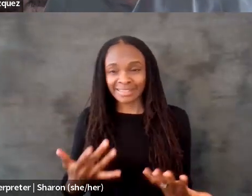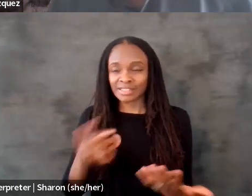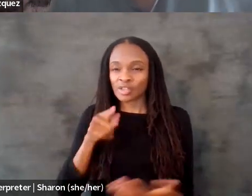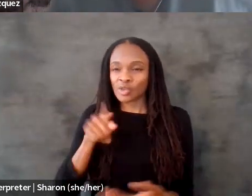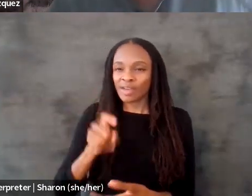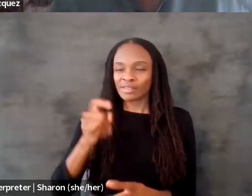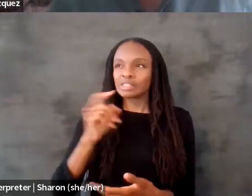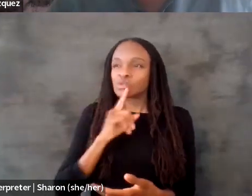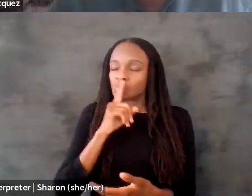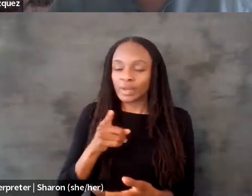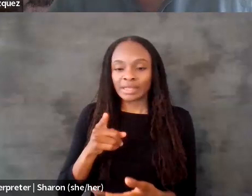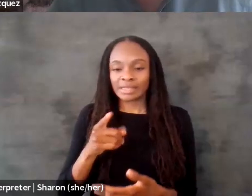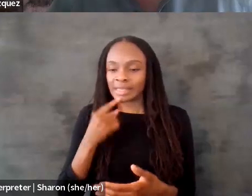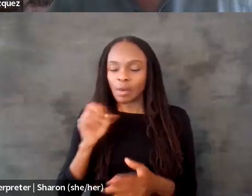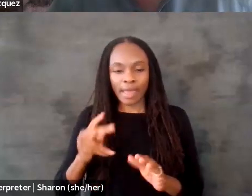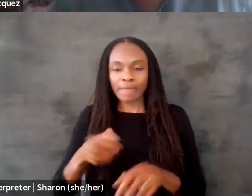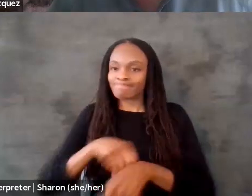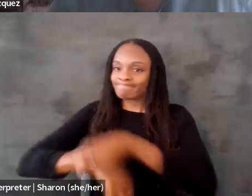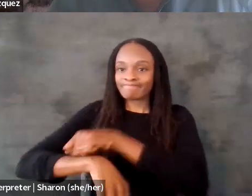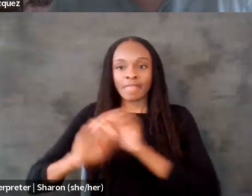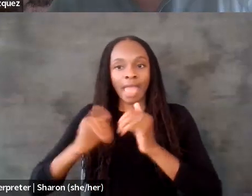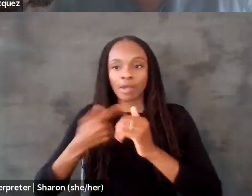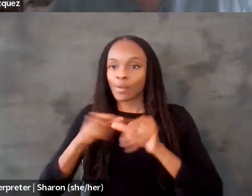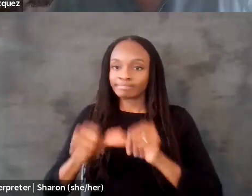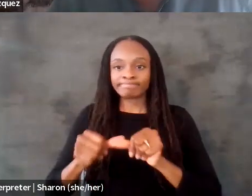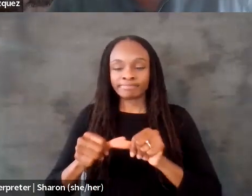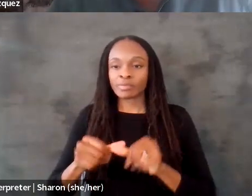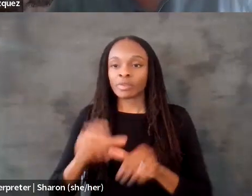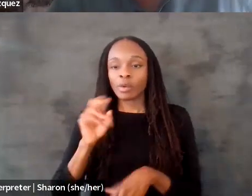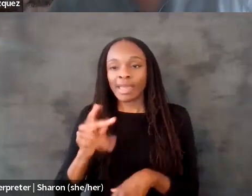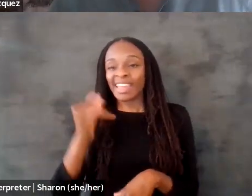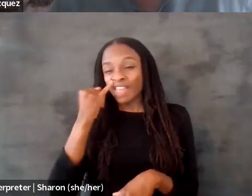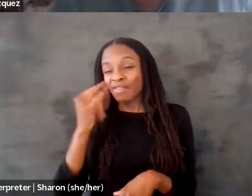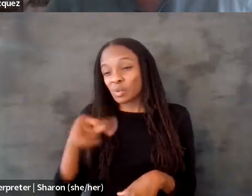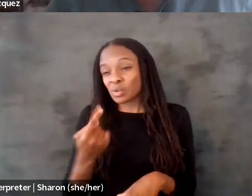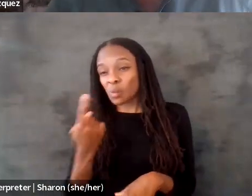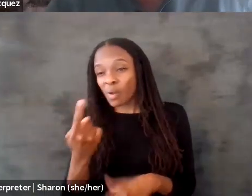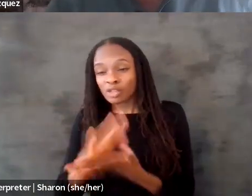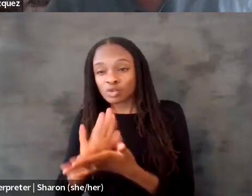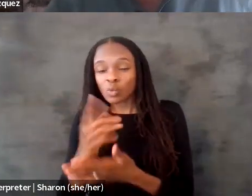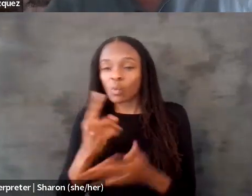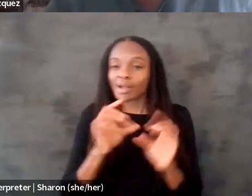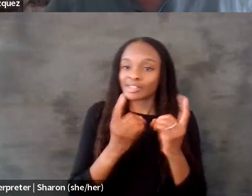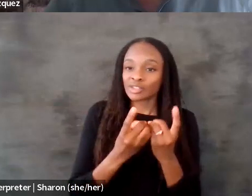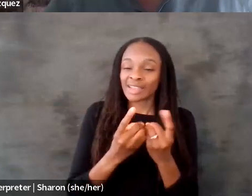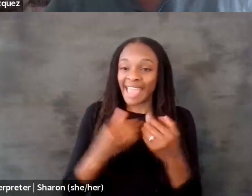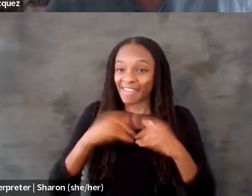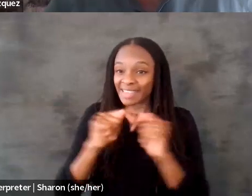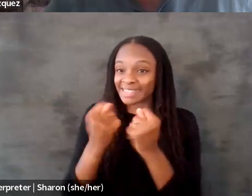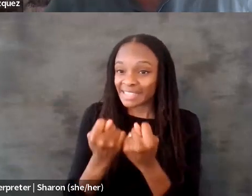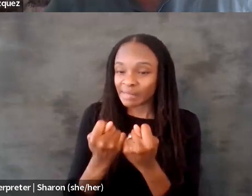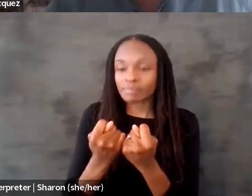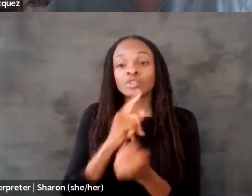to be able to brush yourself off and say, but how do I move forward? Because again, even if it's one school, one district, having a team is really, really important to that.